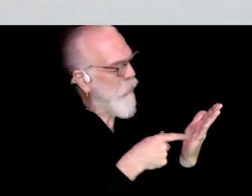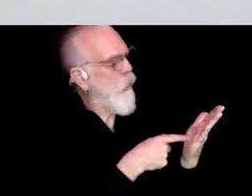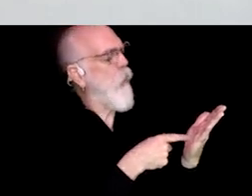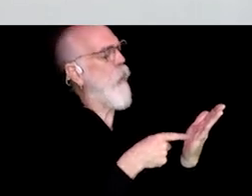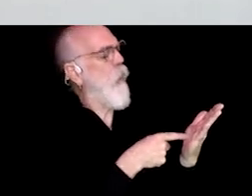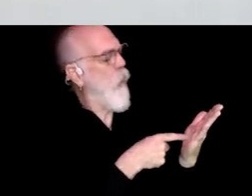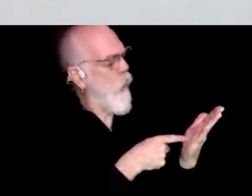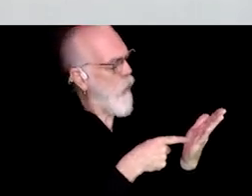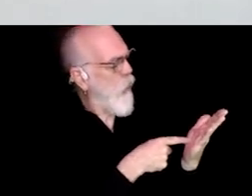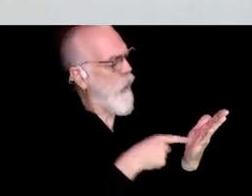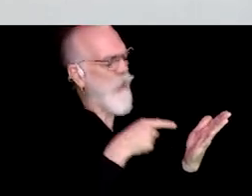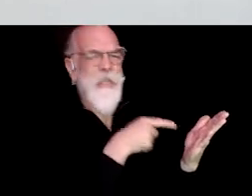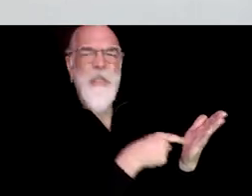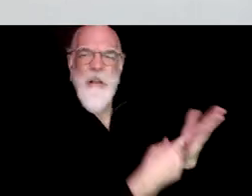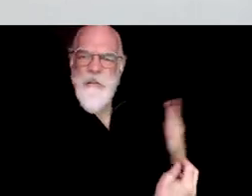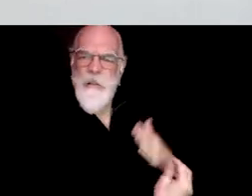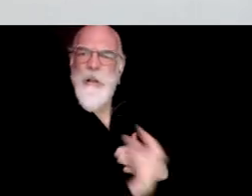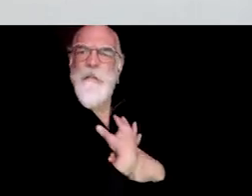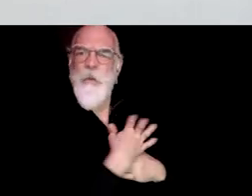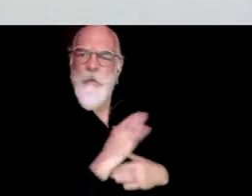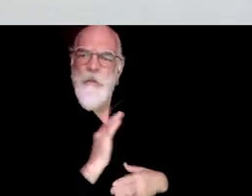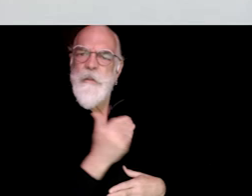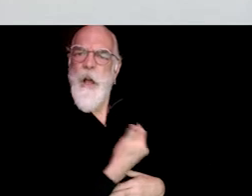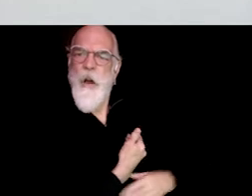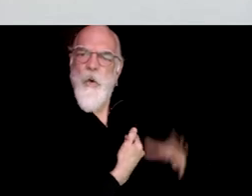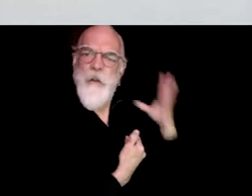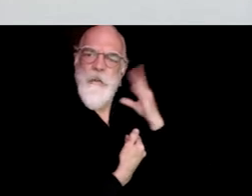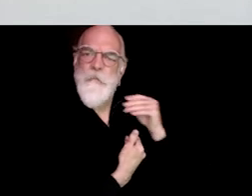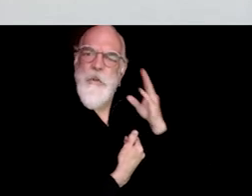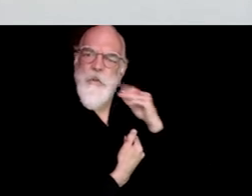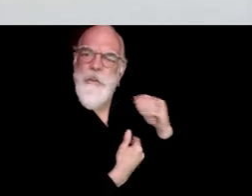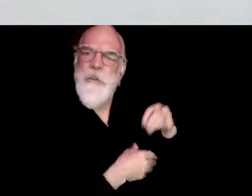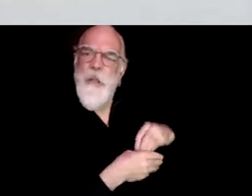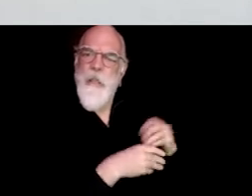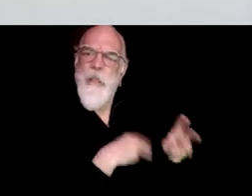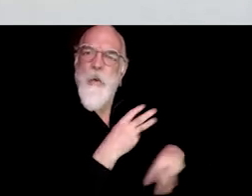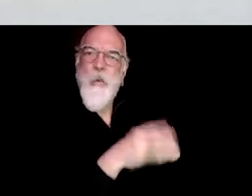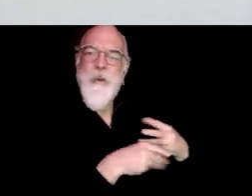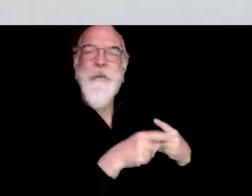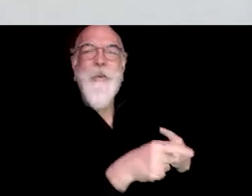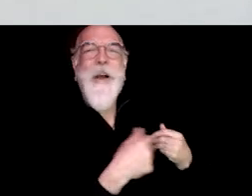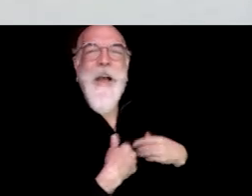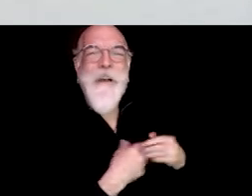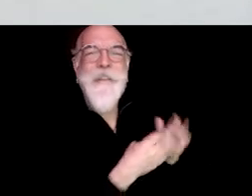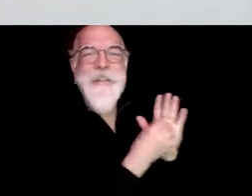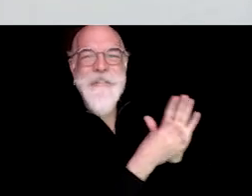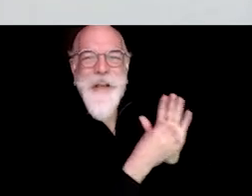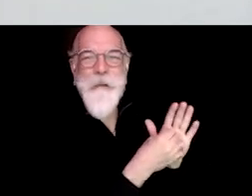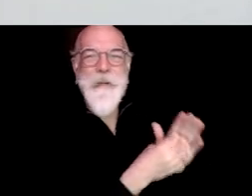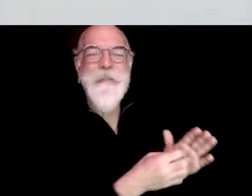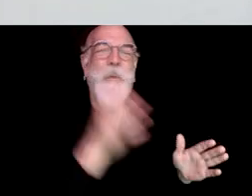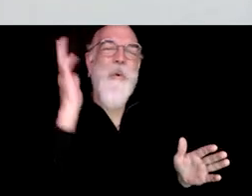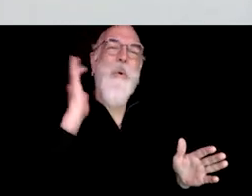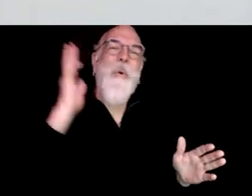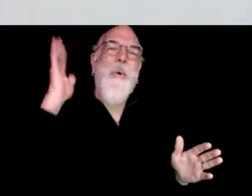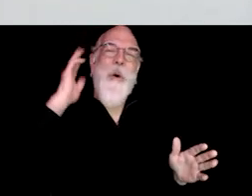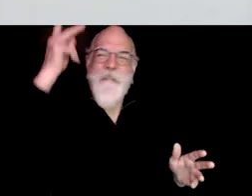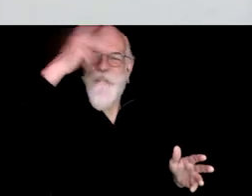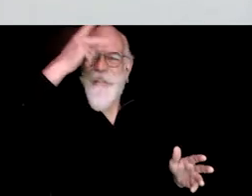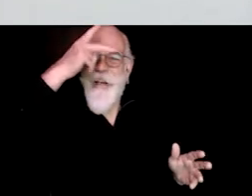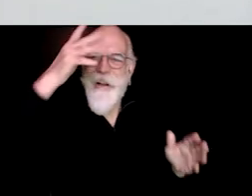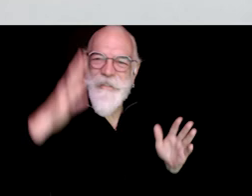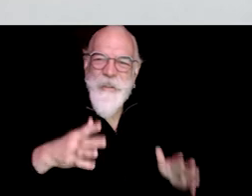the way that we see, how that influences our experience of the world. You give examples from Pliny and Euclid and